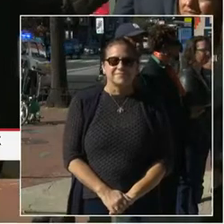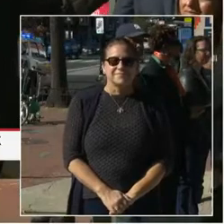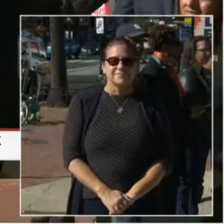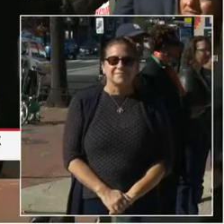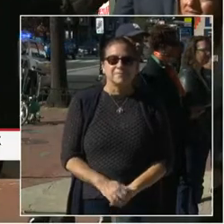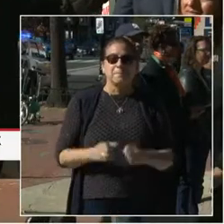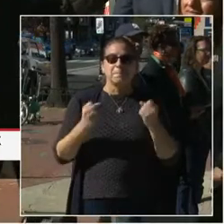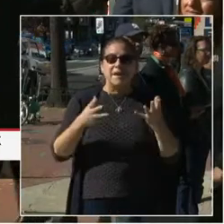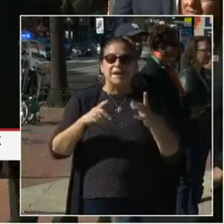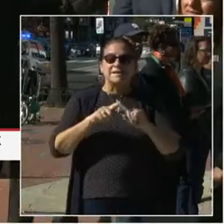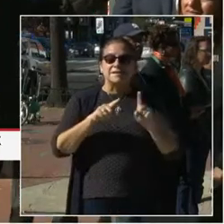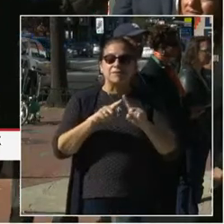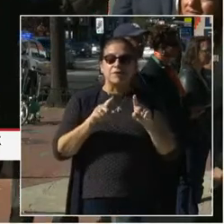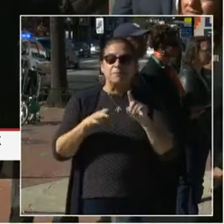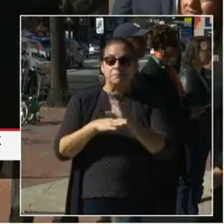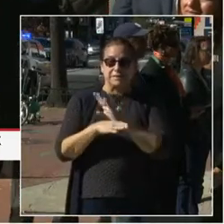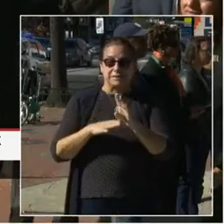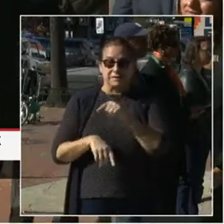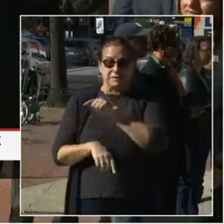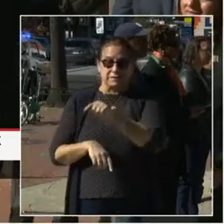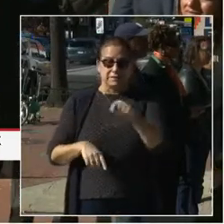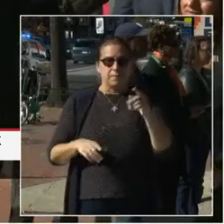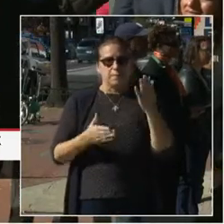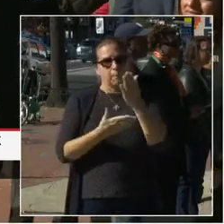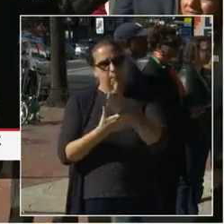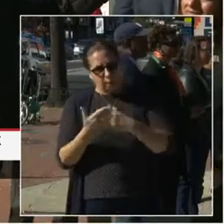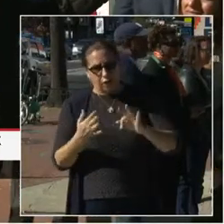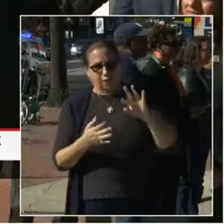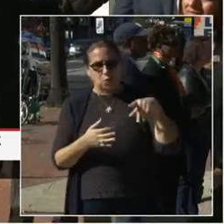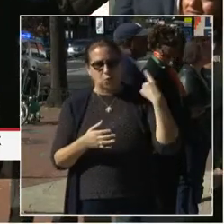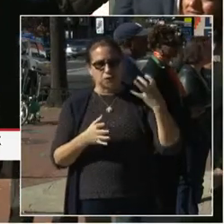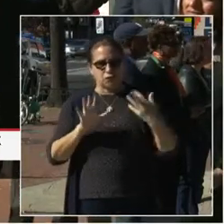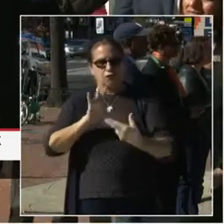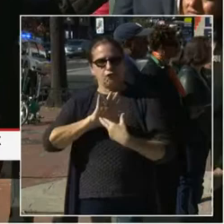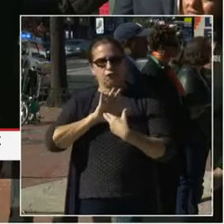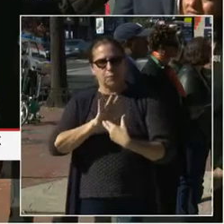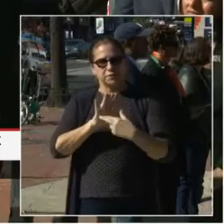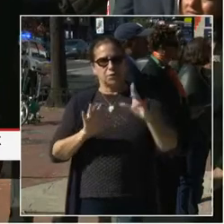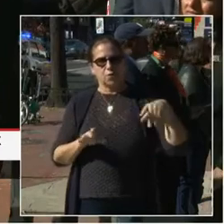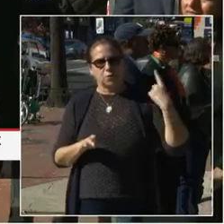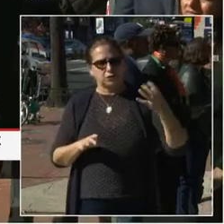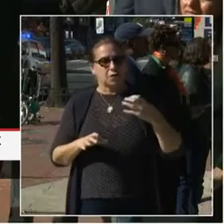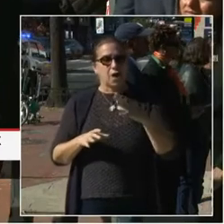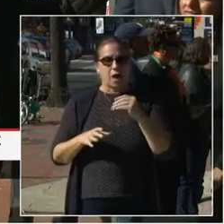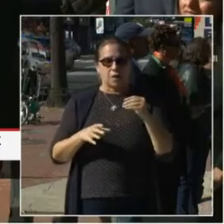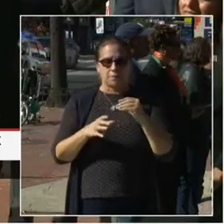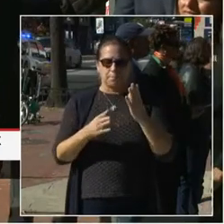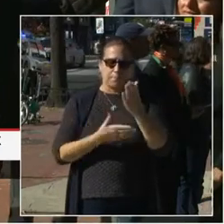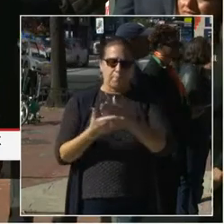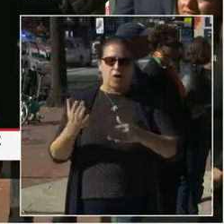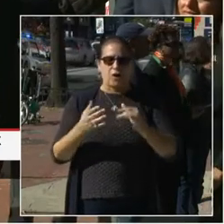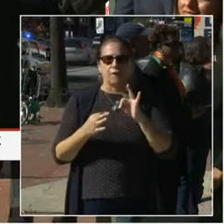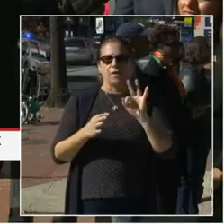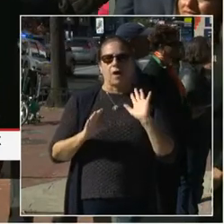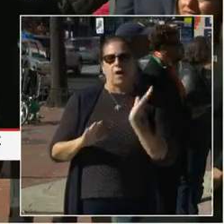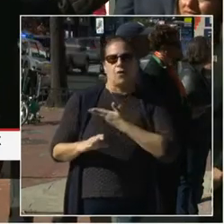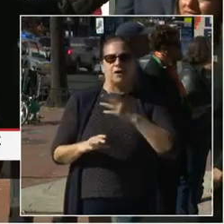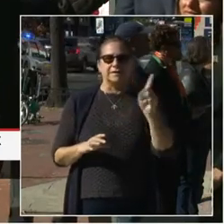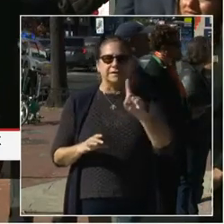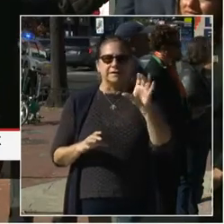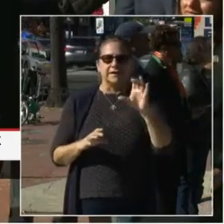values. Owners born right here in Washington, D.C., understand the inspiration behind the restaurant.